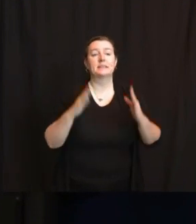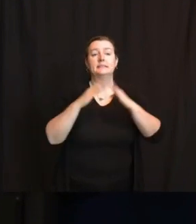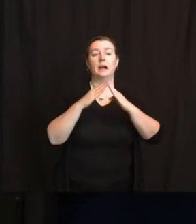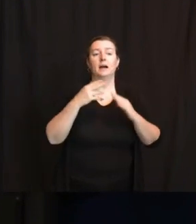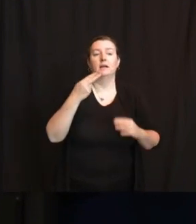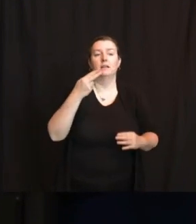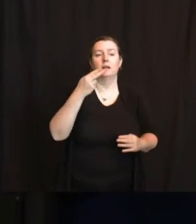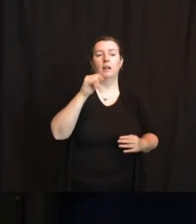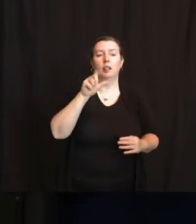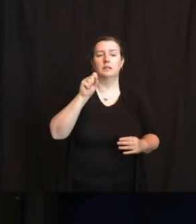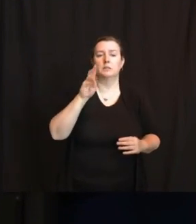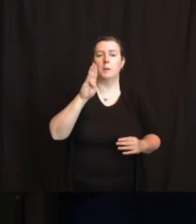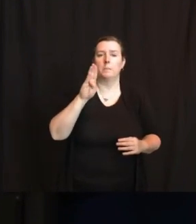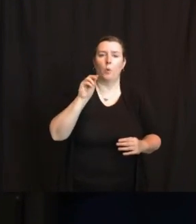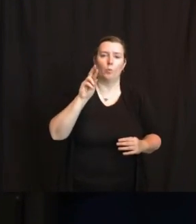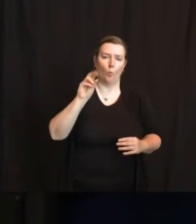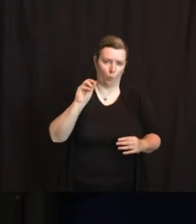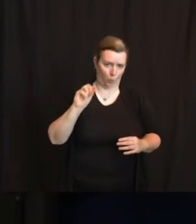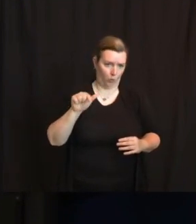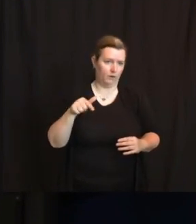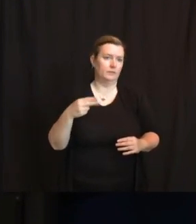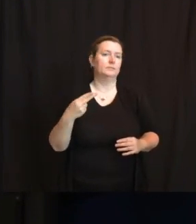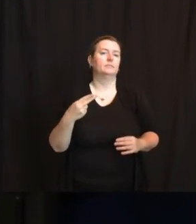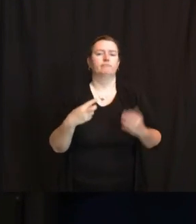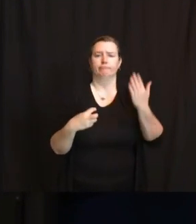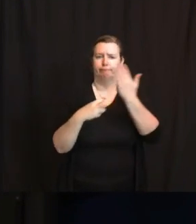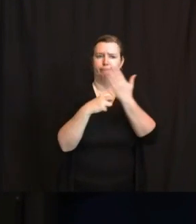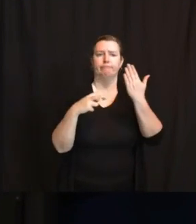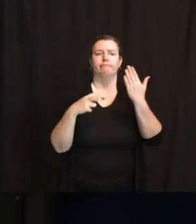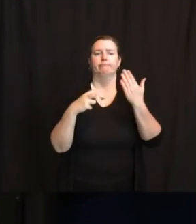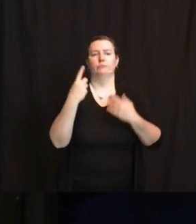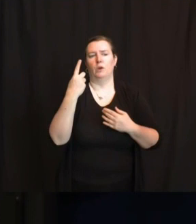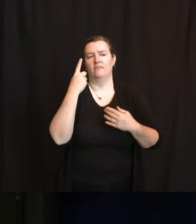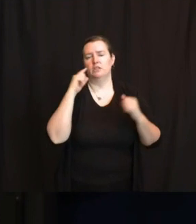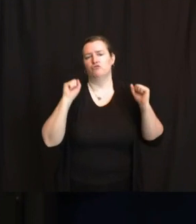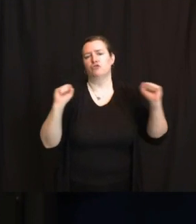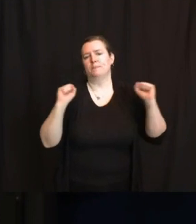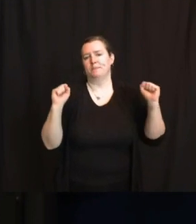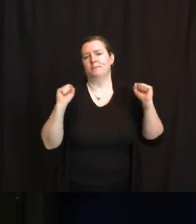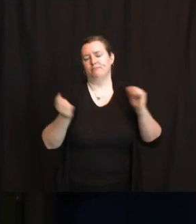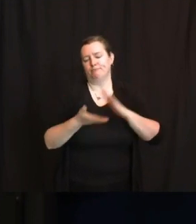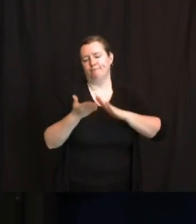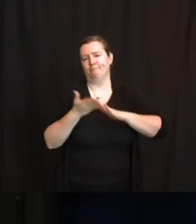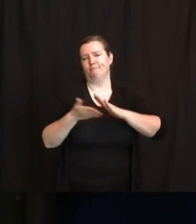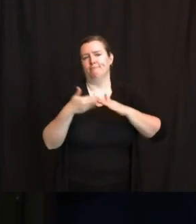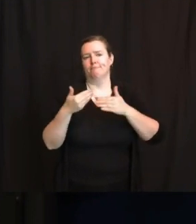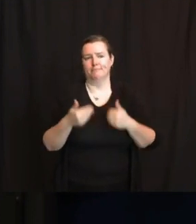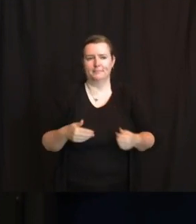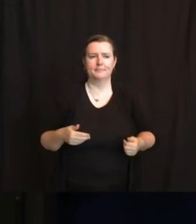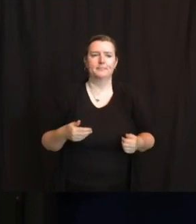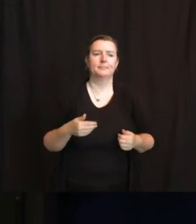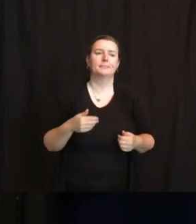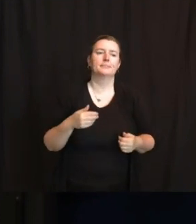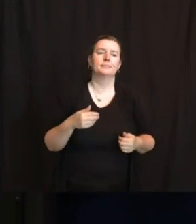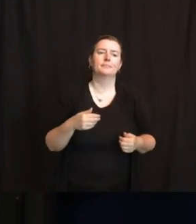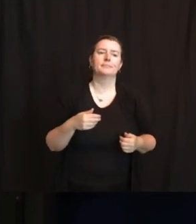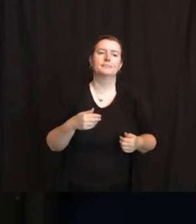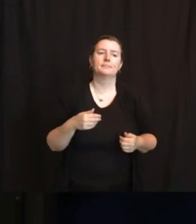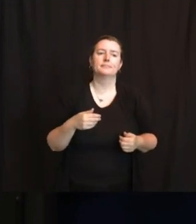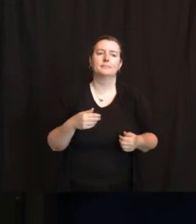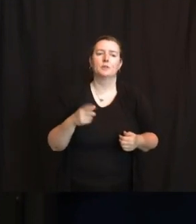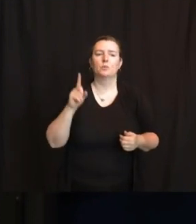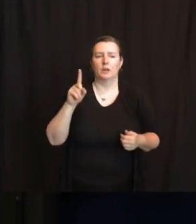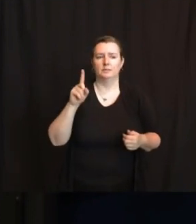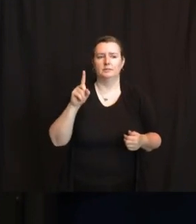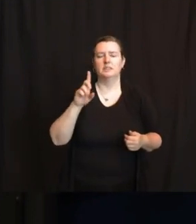violation. In Aberdeen, police responded to a domestic violence call, and while resisting